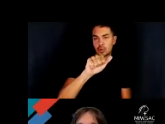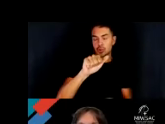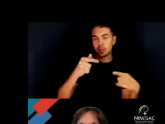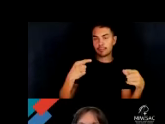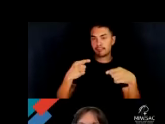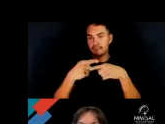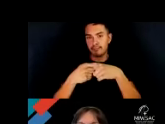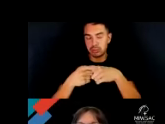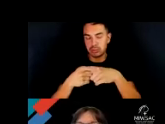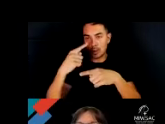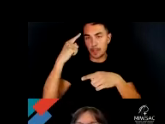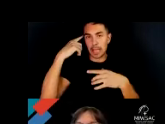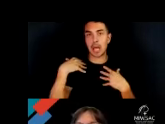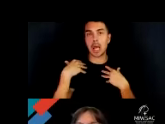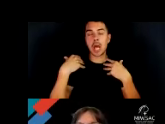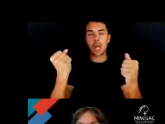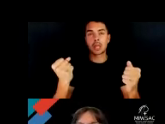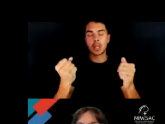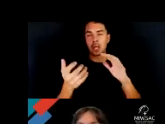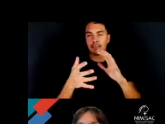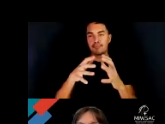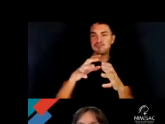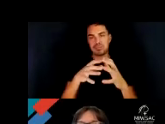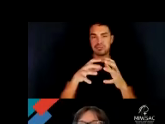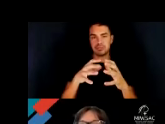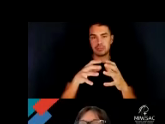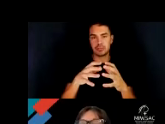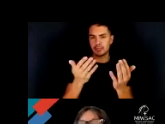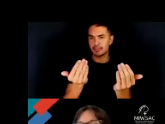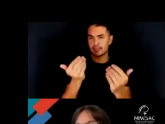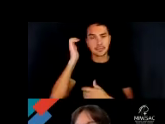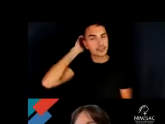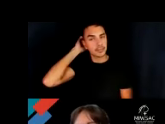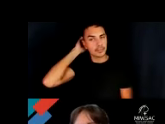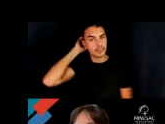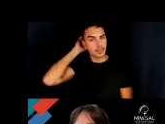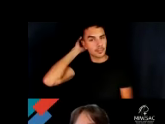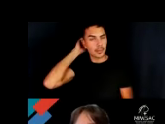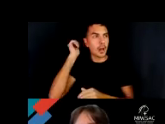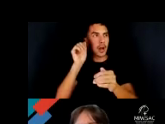impact the mental health of, let's